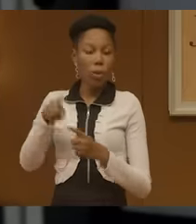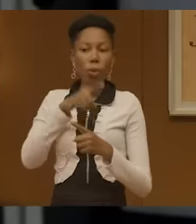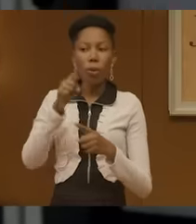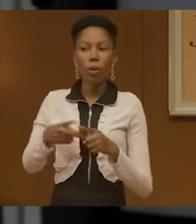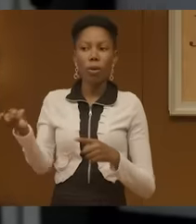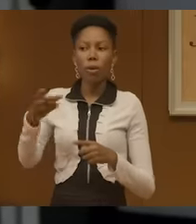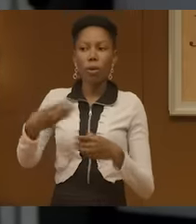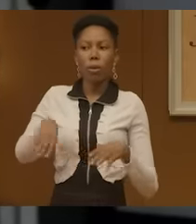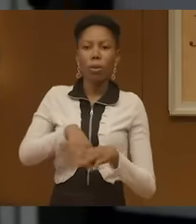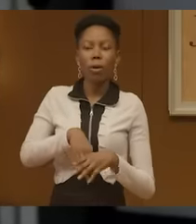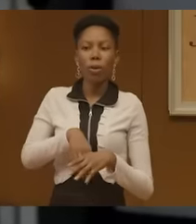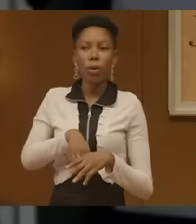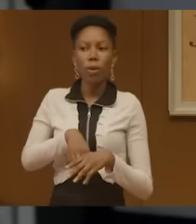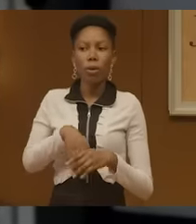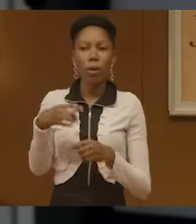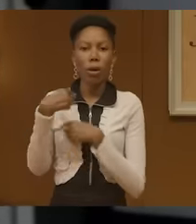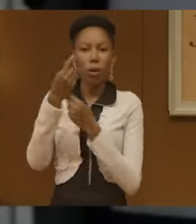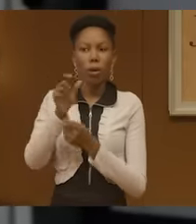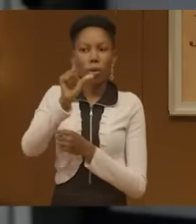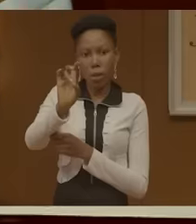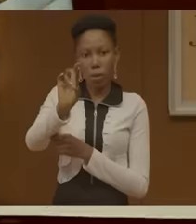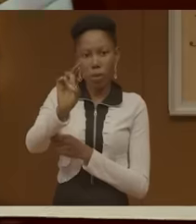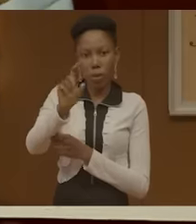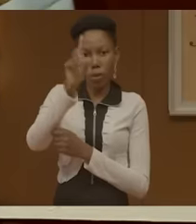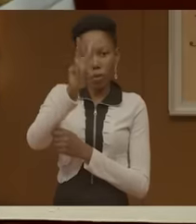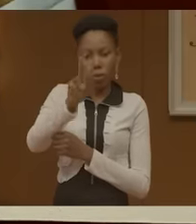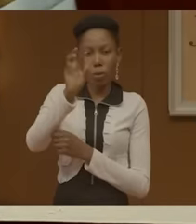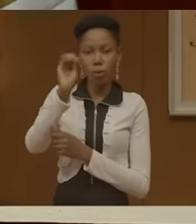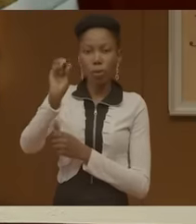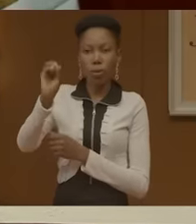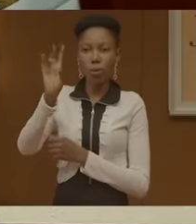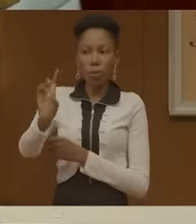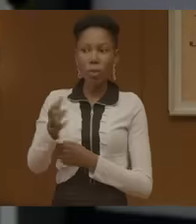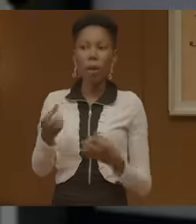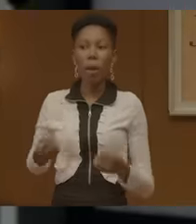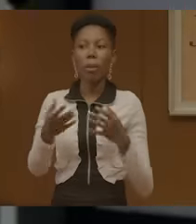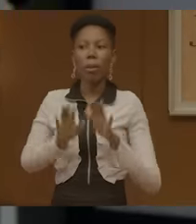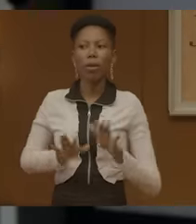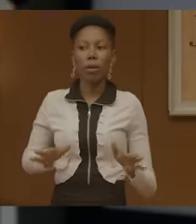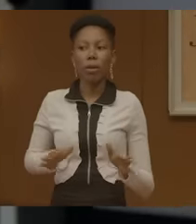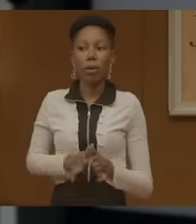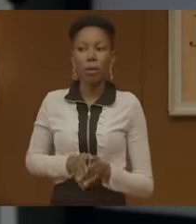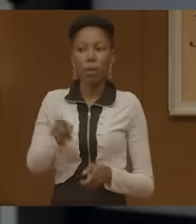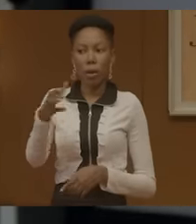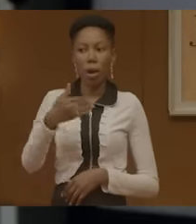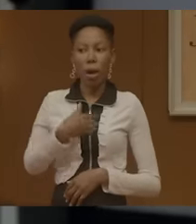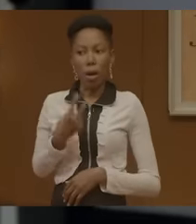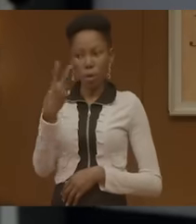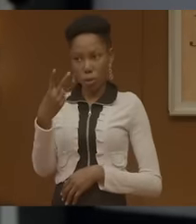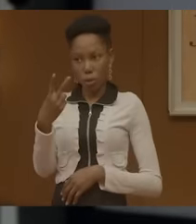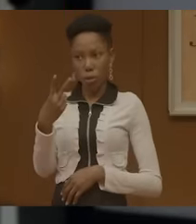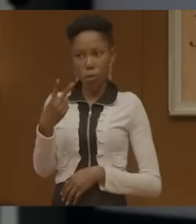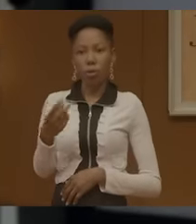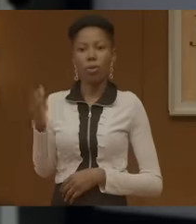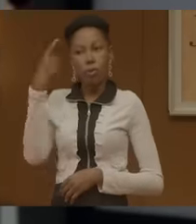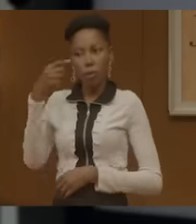married to him? Since 2007. How many children do you have? I have three, but two is for him. I have